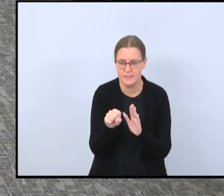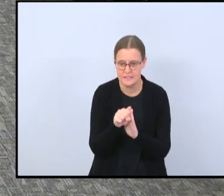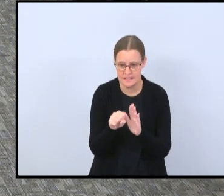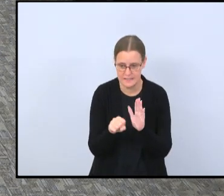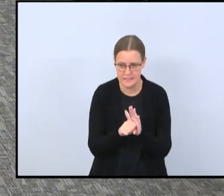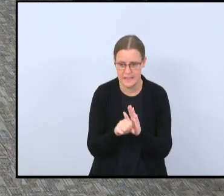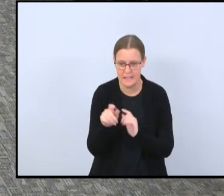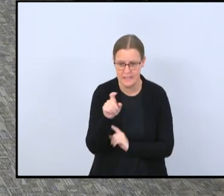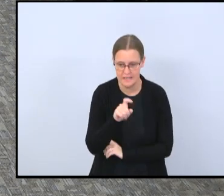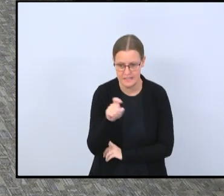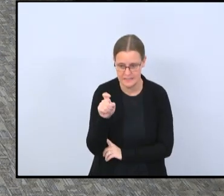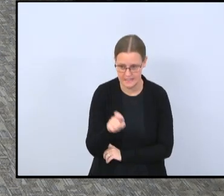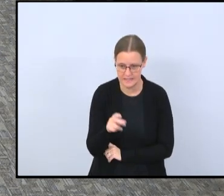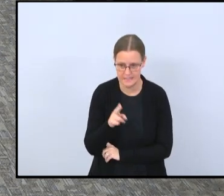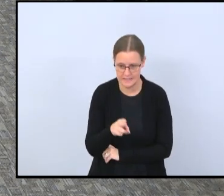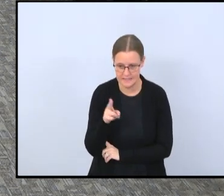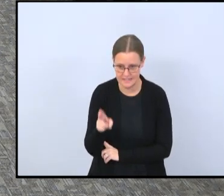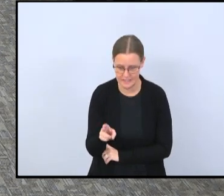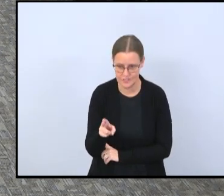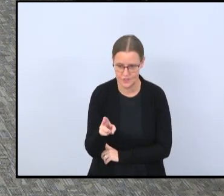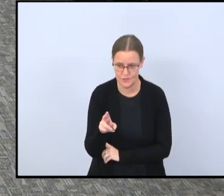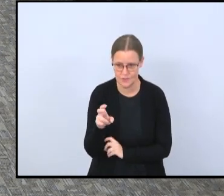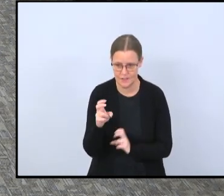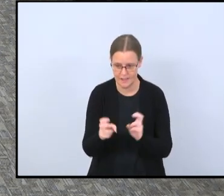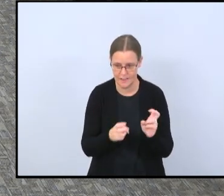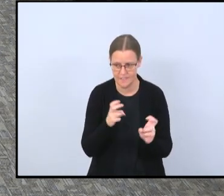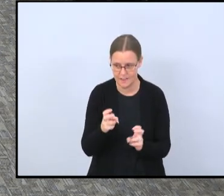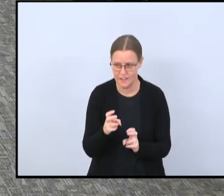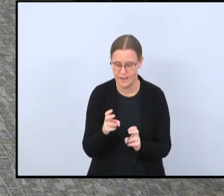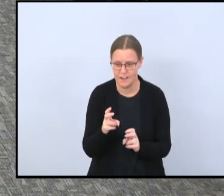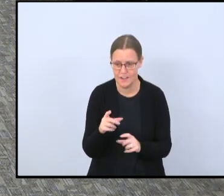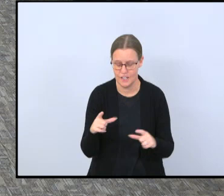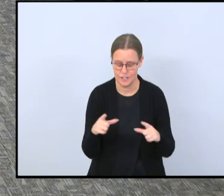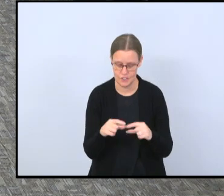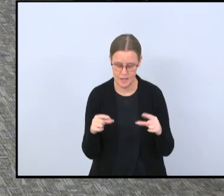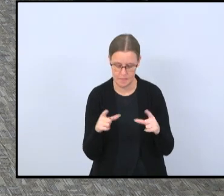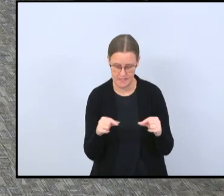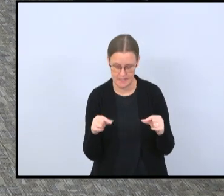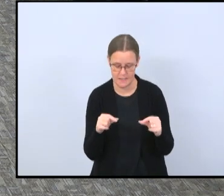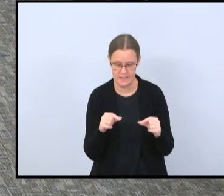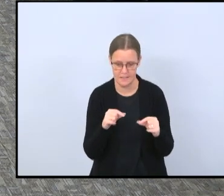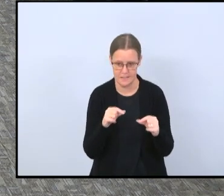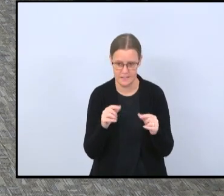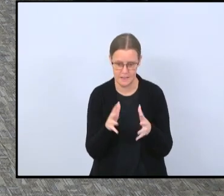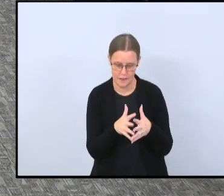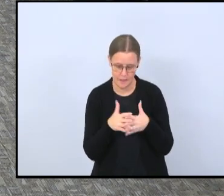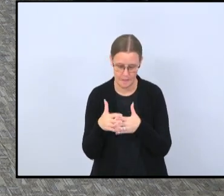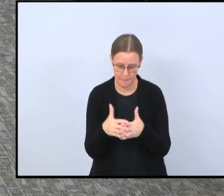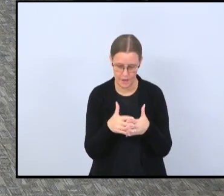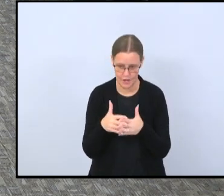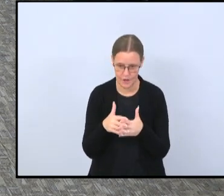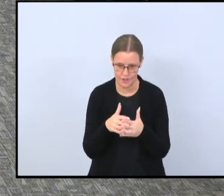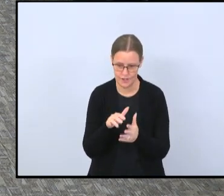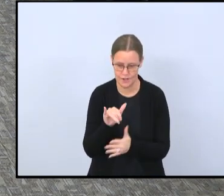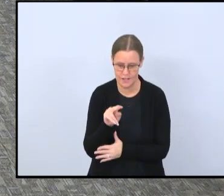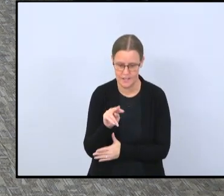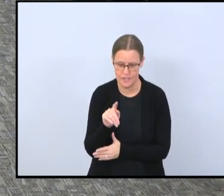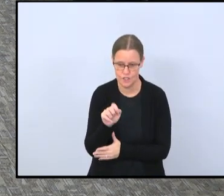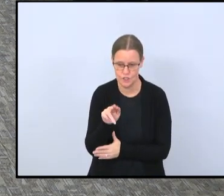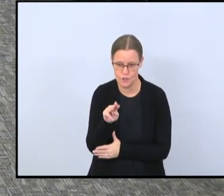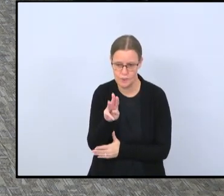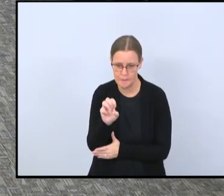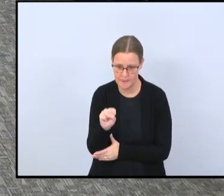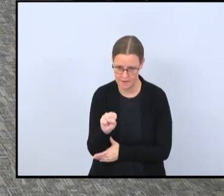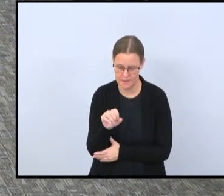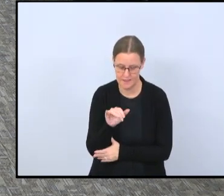Fair with her research paper, Japanese American Internment, the Rights and Responsibilities of America During World War